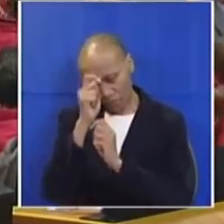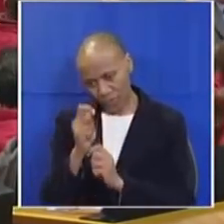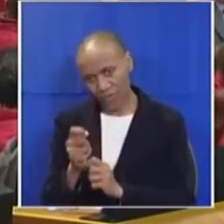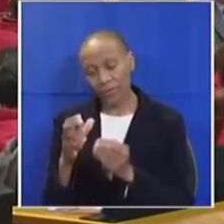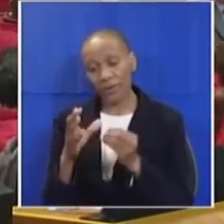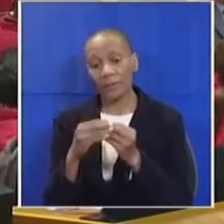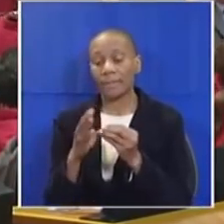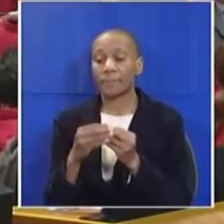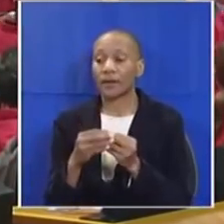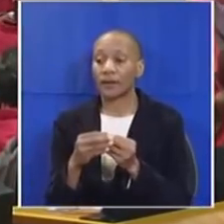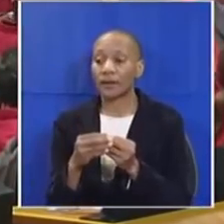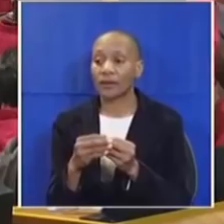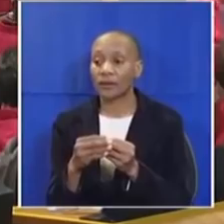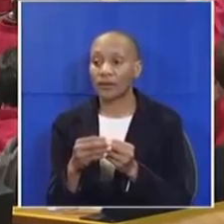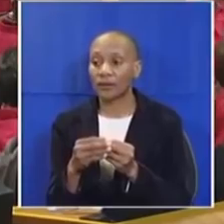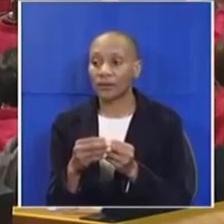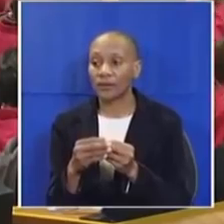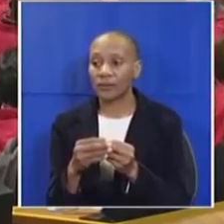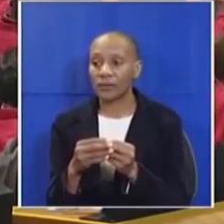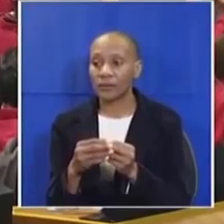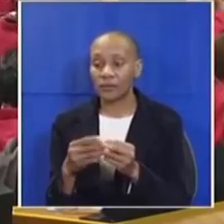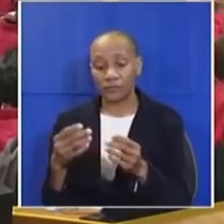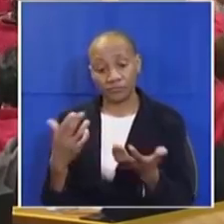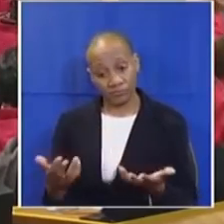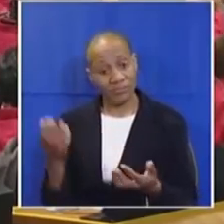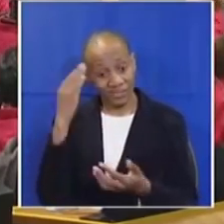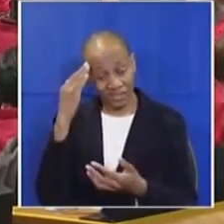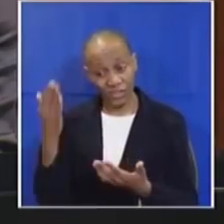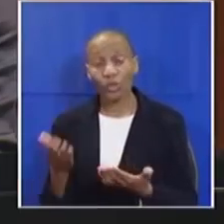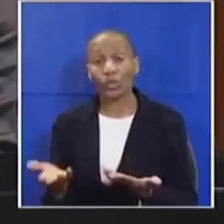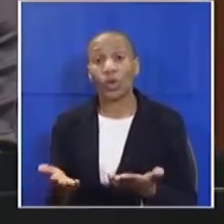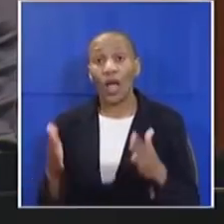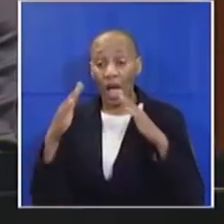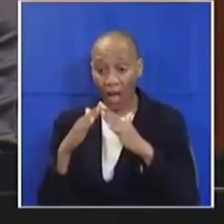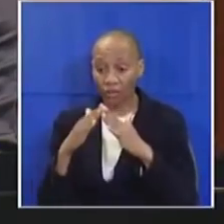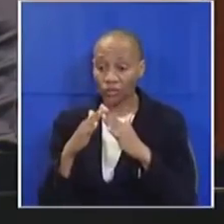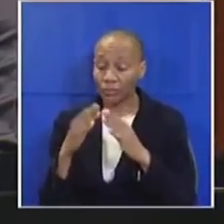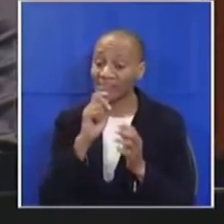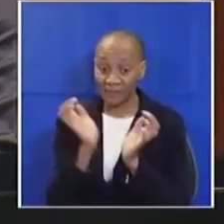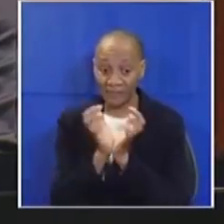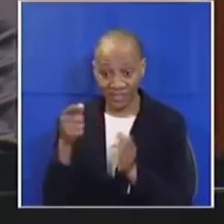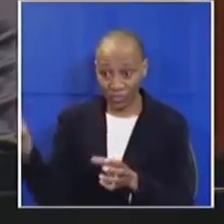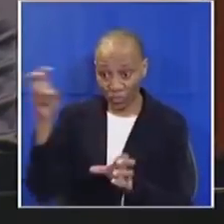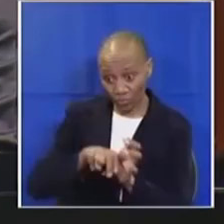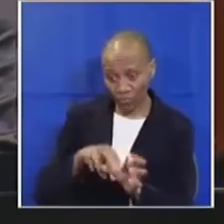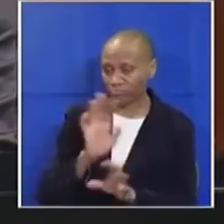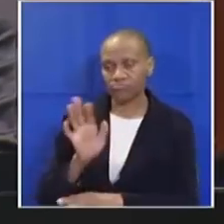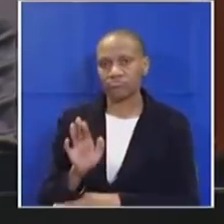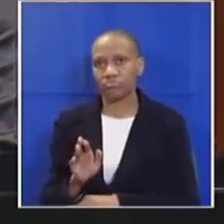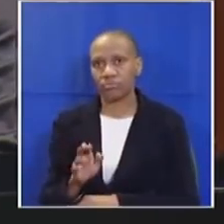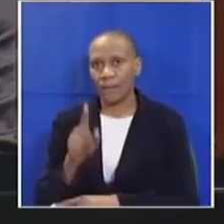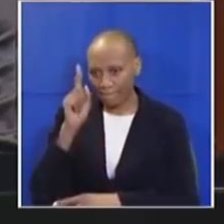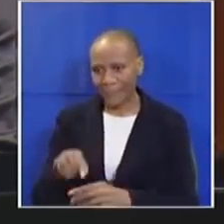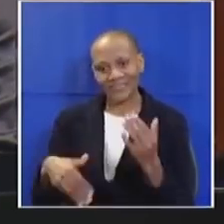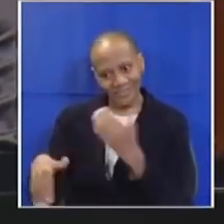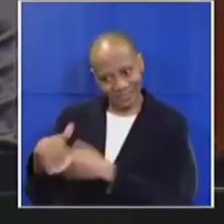Honourable Member, I am advised that you were removed from the House and you are supposed to